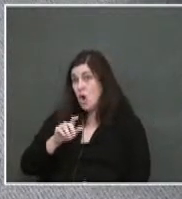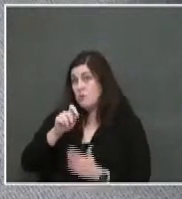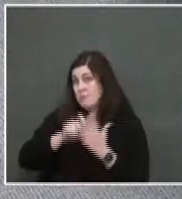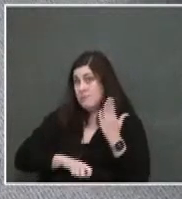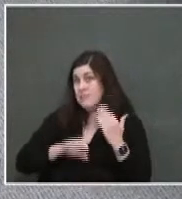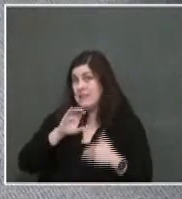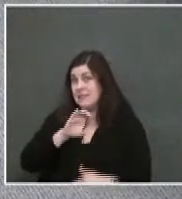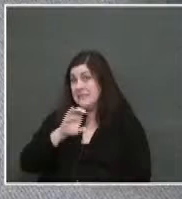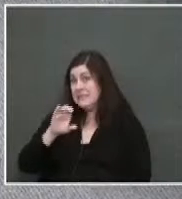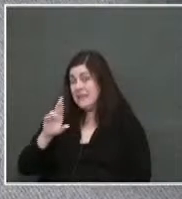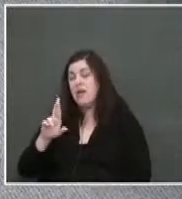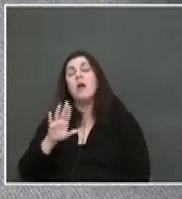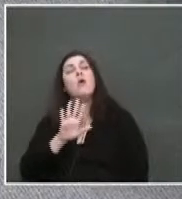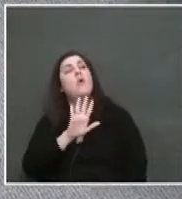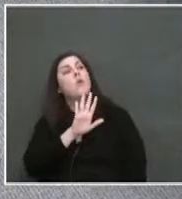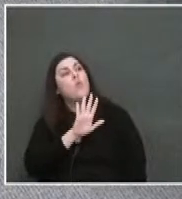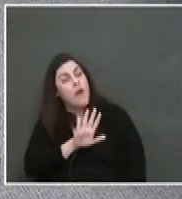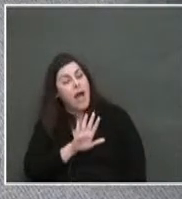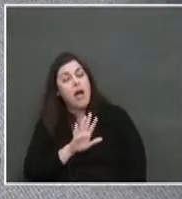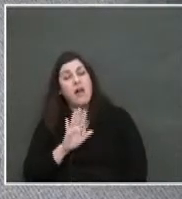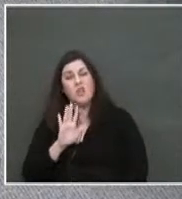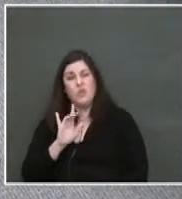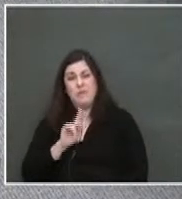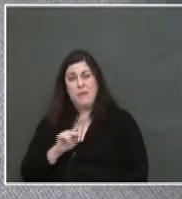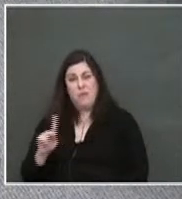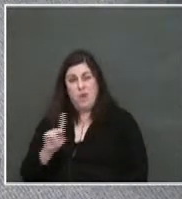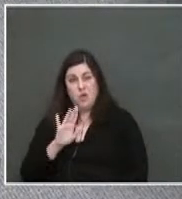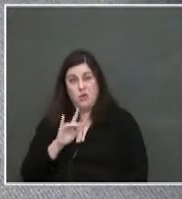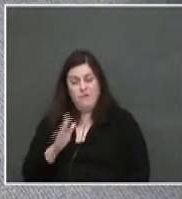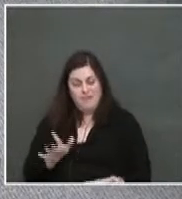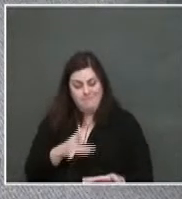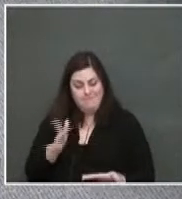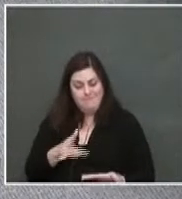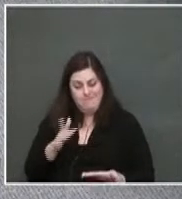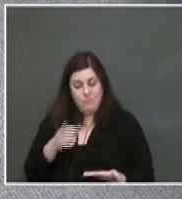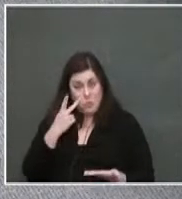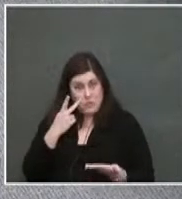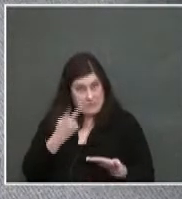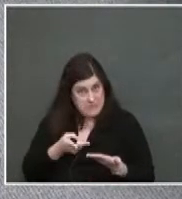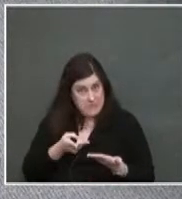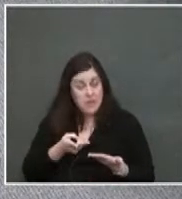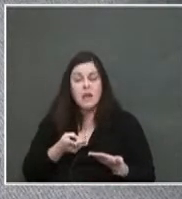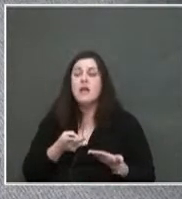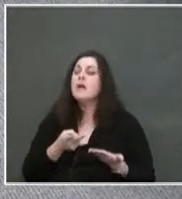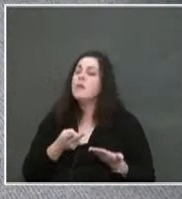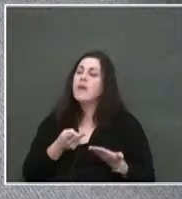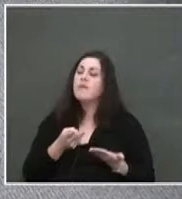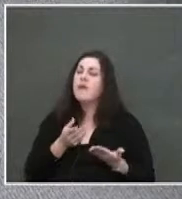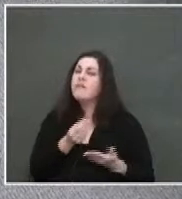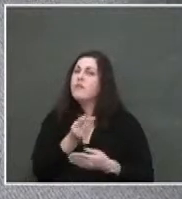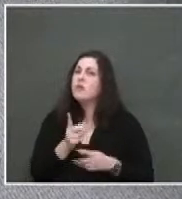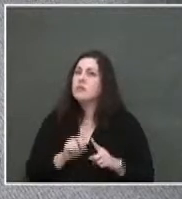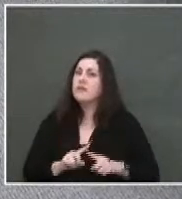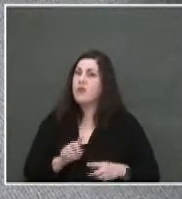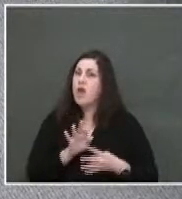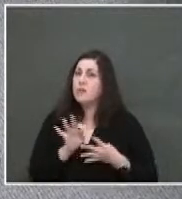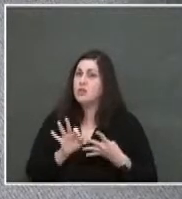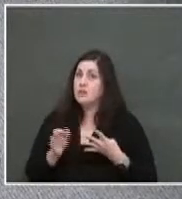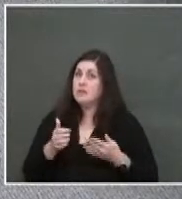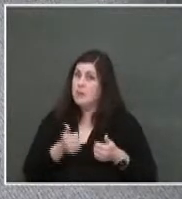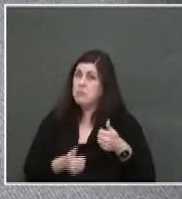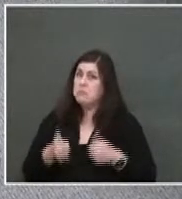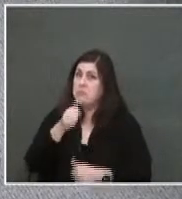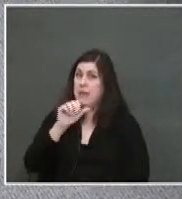if you go to slide 25, so we have a couple of options that we can move forward to an A